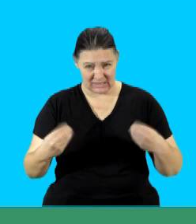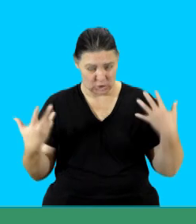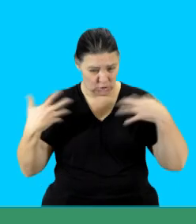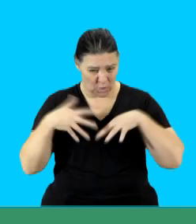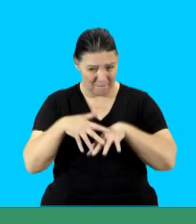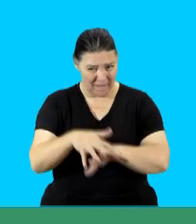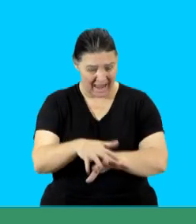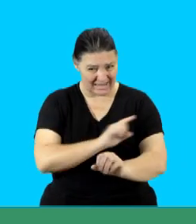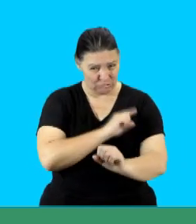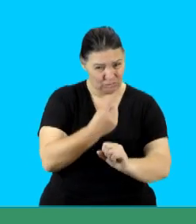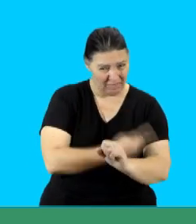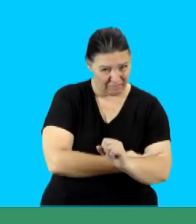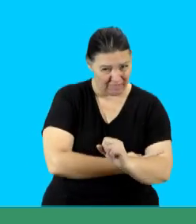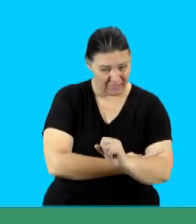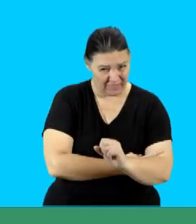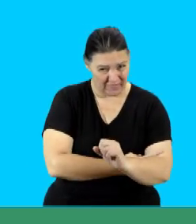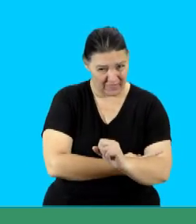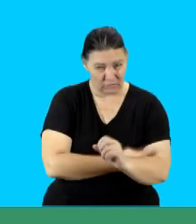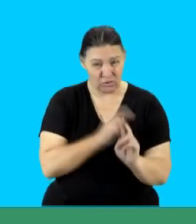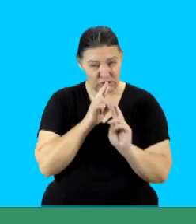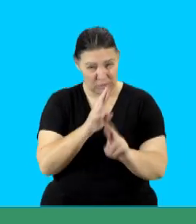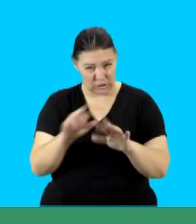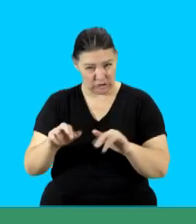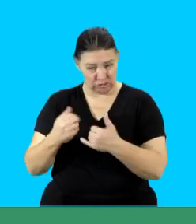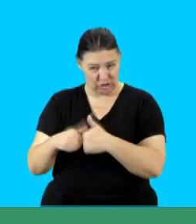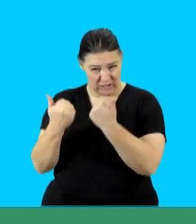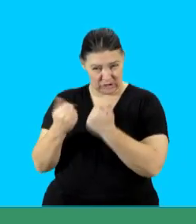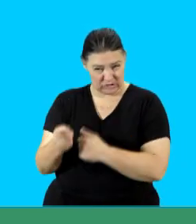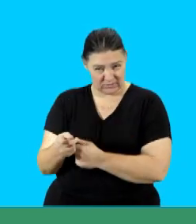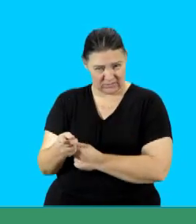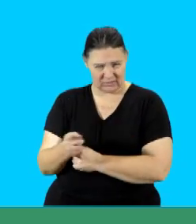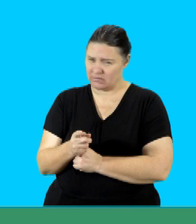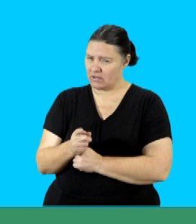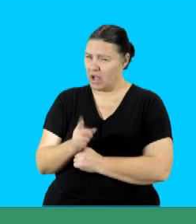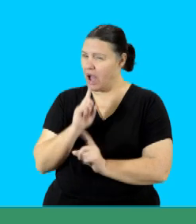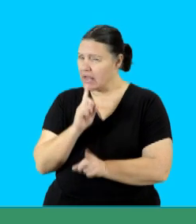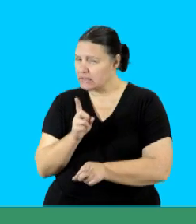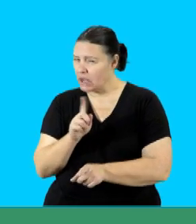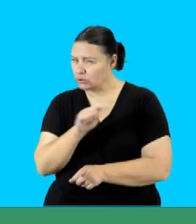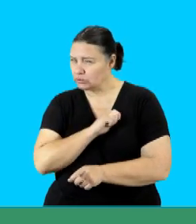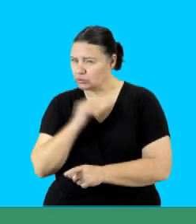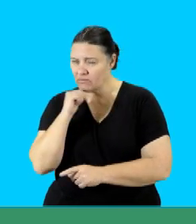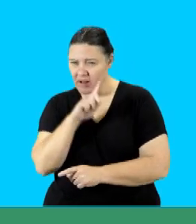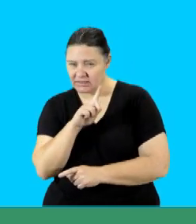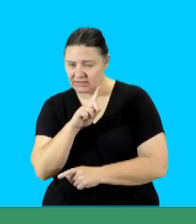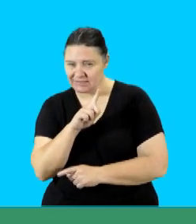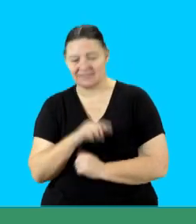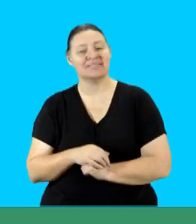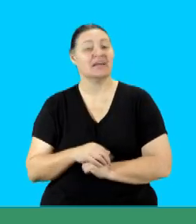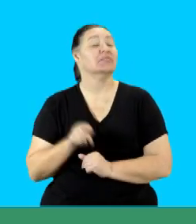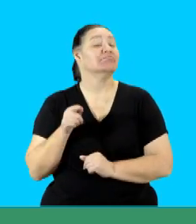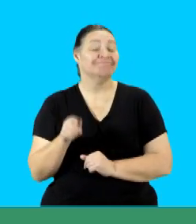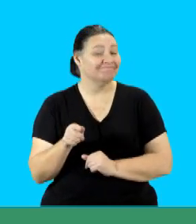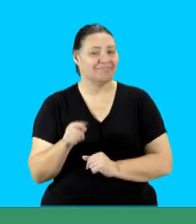enable businesses to combine strengths to respond to challenges. What is the correct answer?